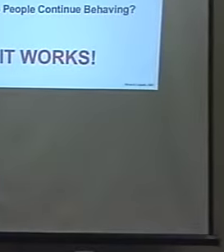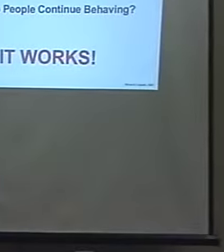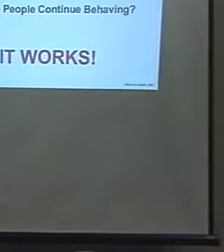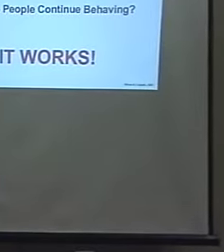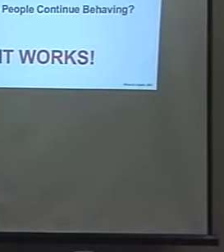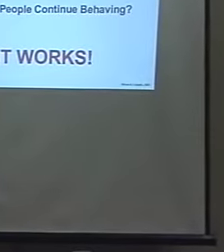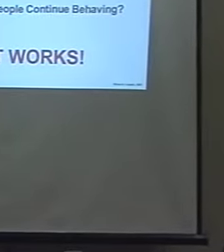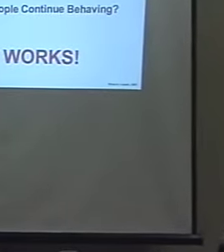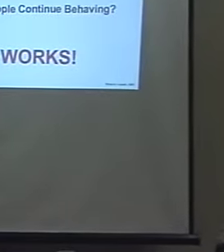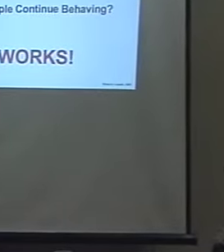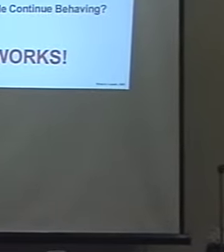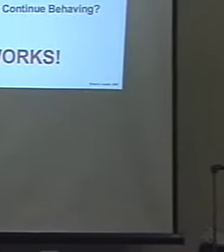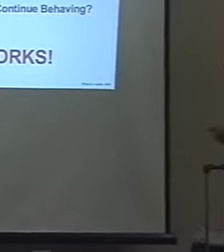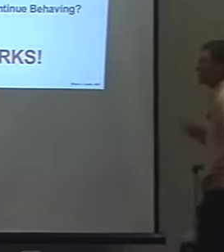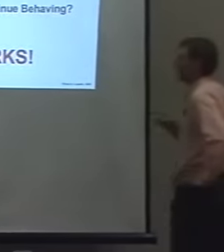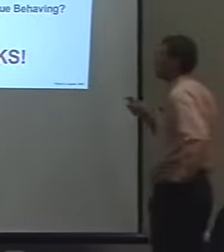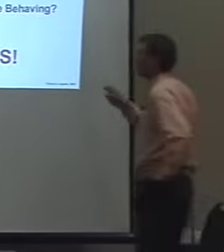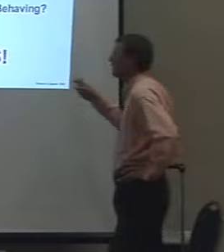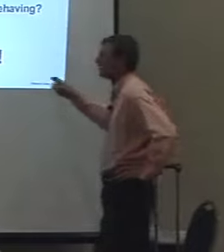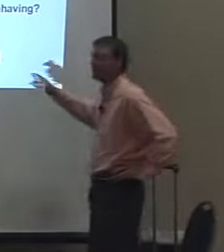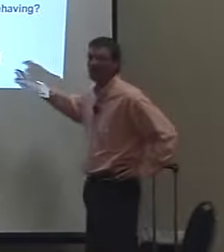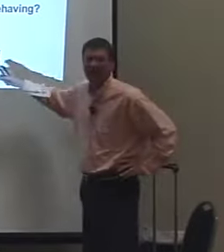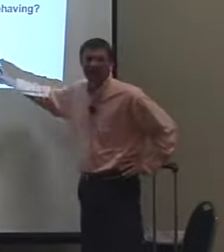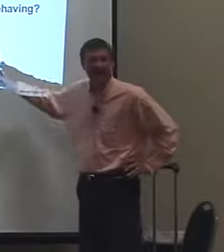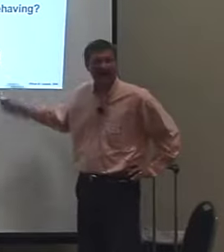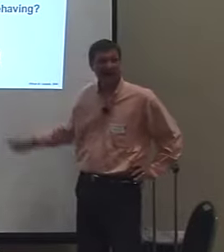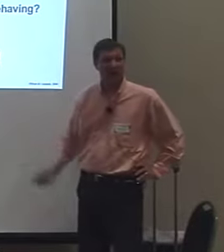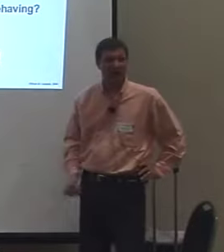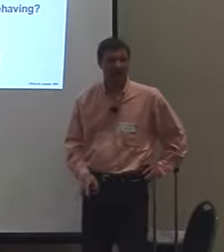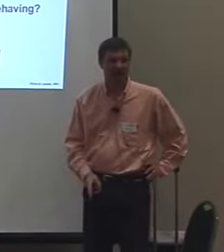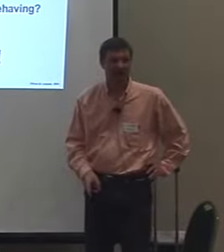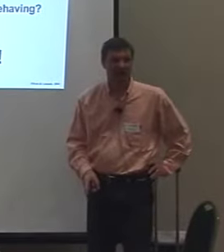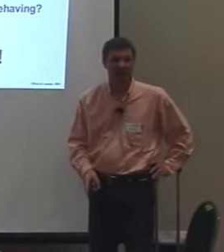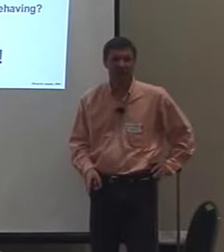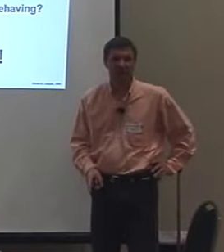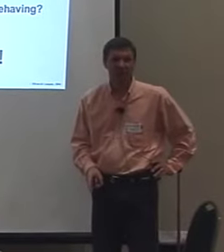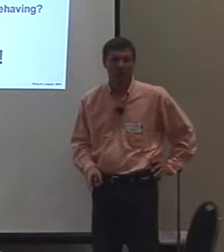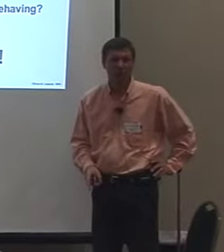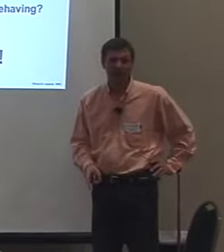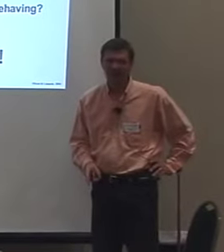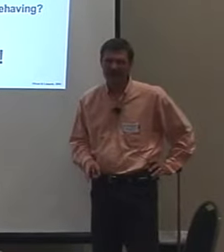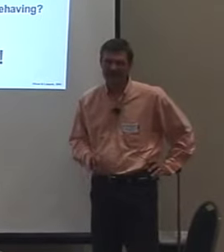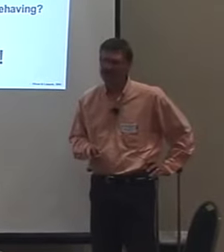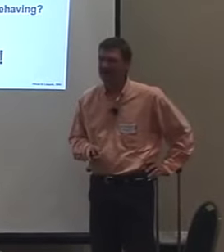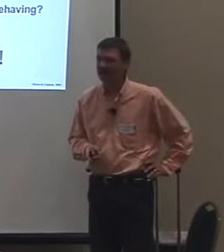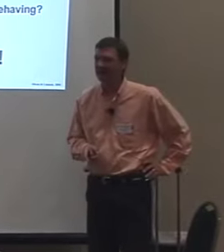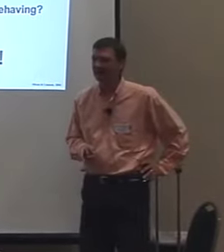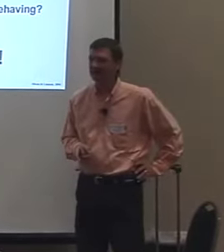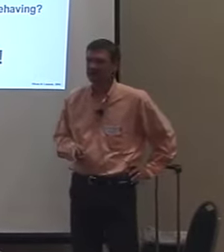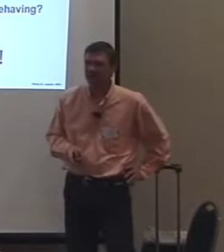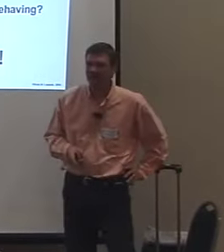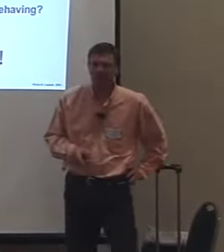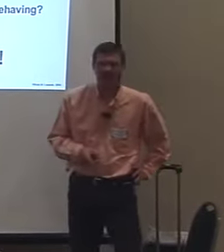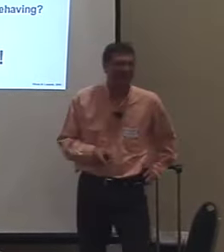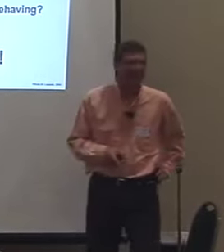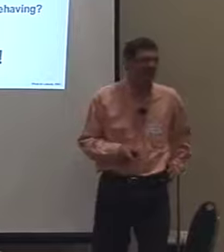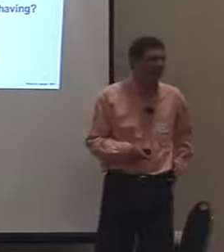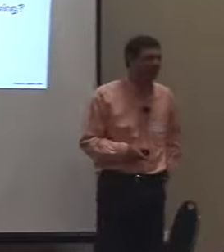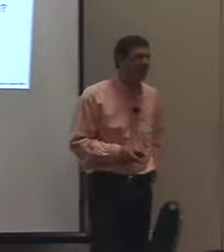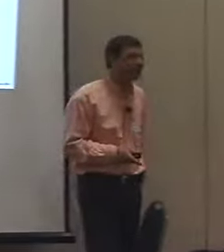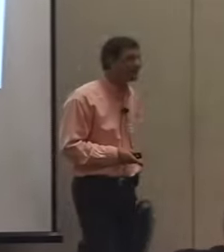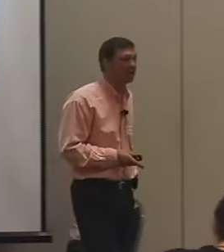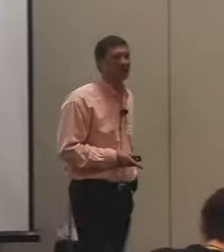works. Our job is to figure out how it works. Why are they doing that? Well, if they